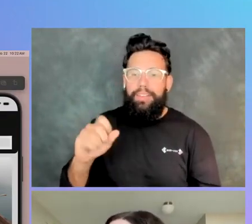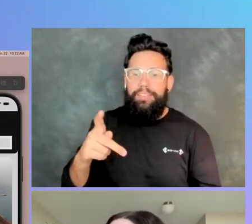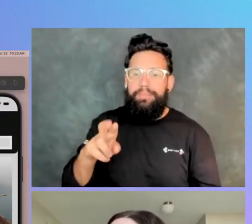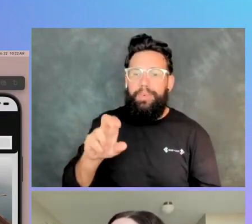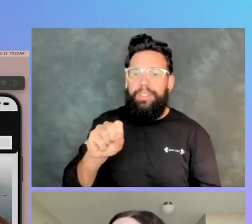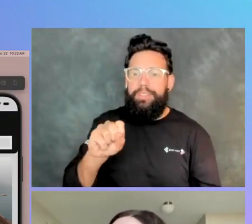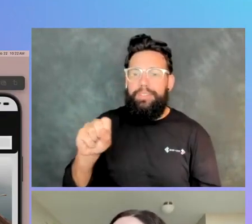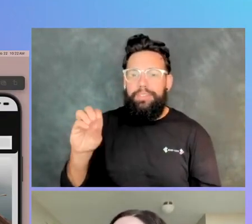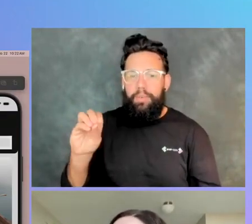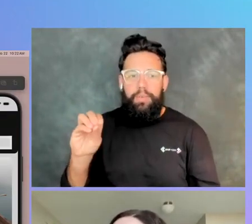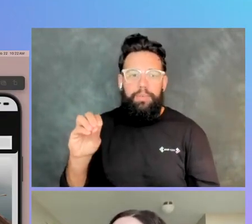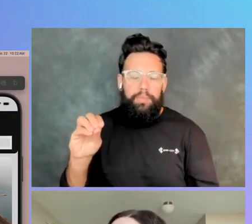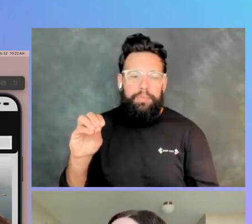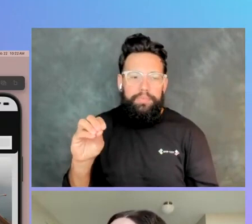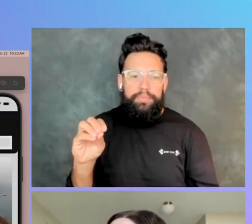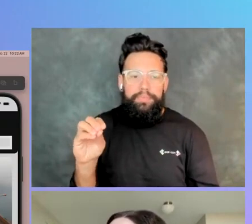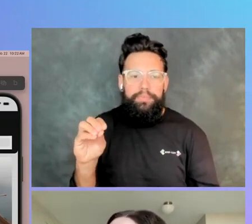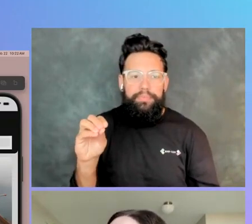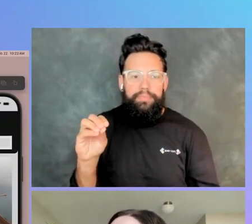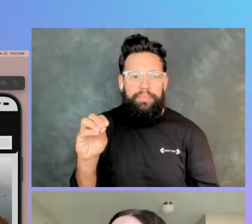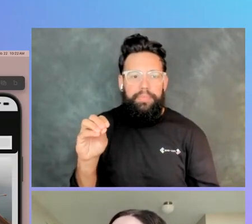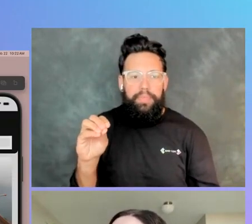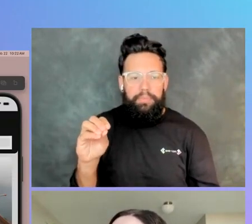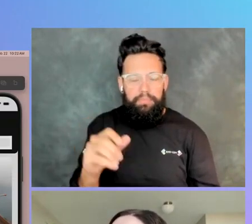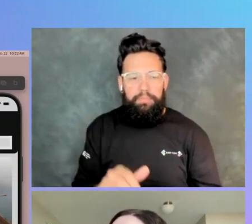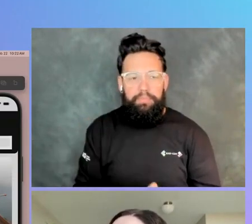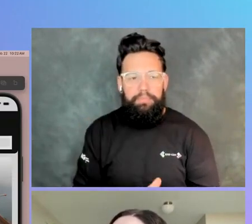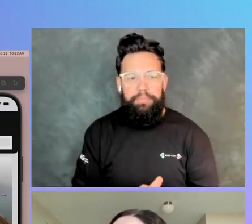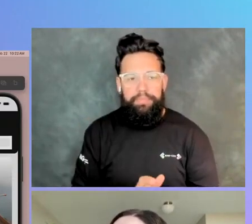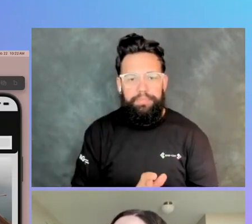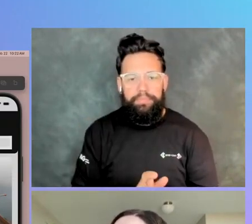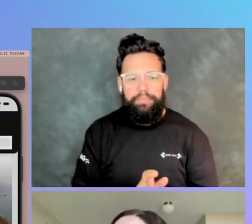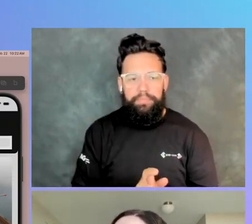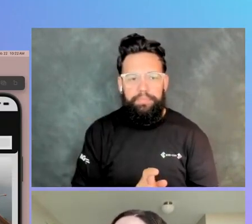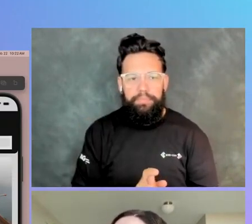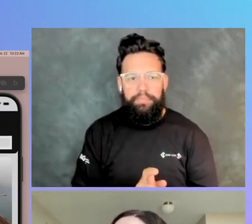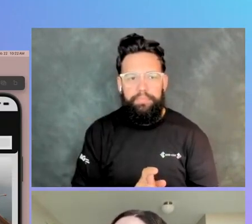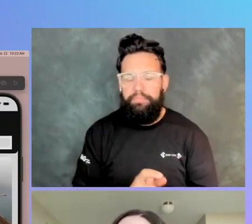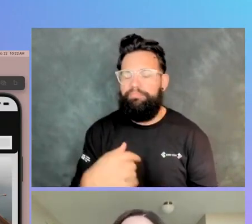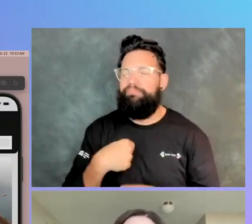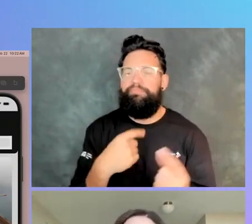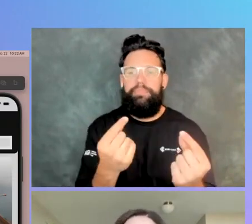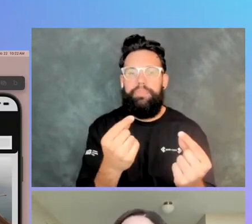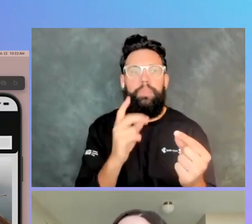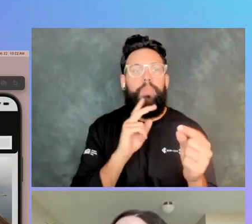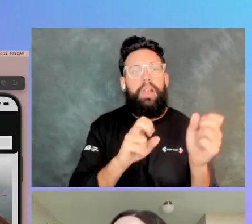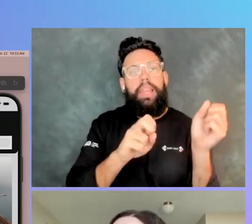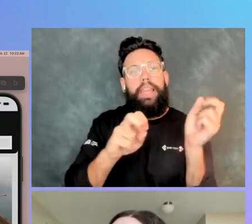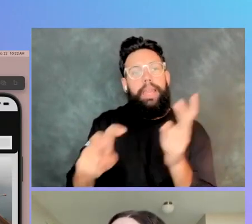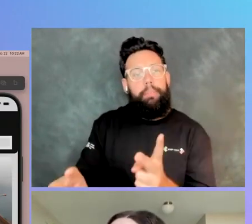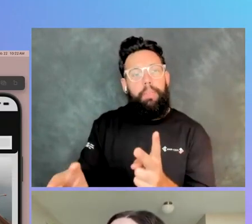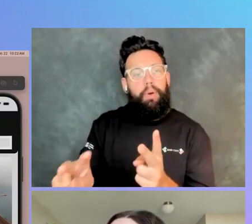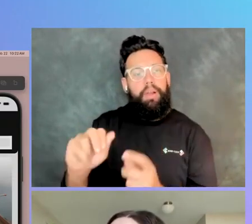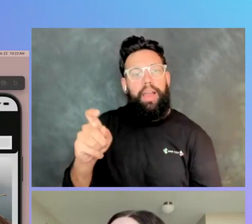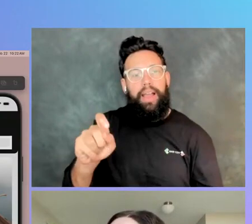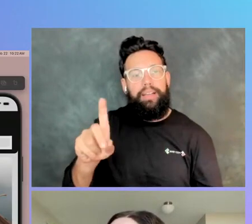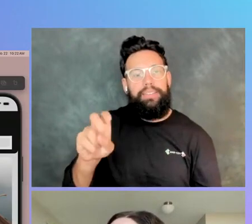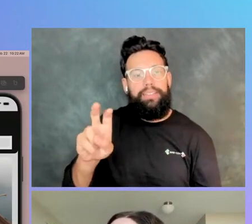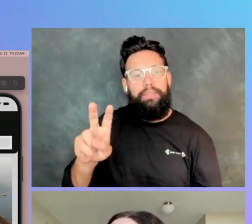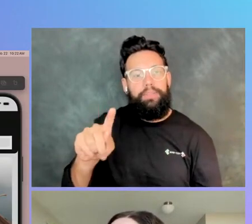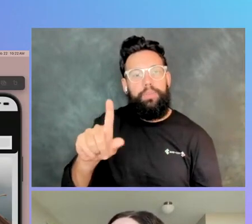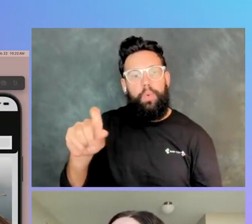is XCUI on iOS here, but essentially I'm going to import the DevTools XCUI